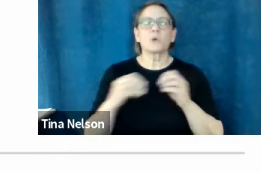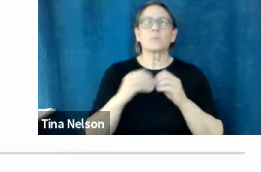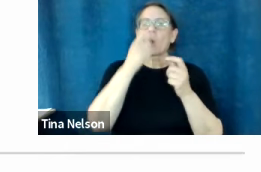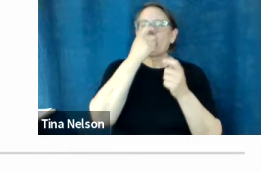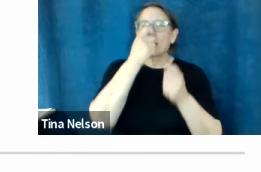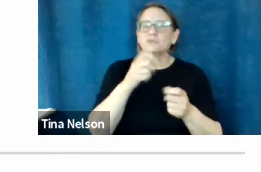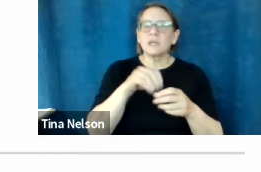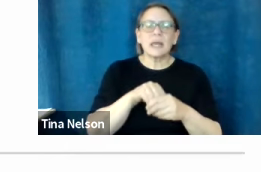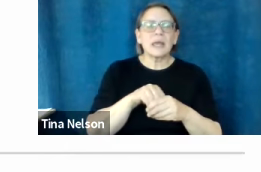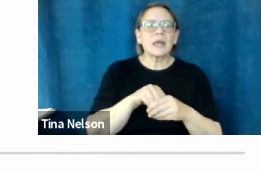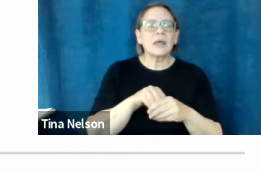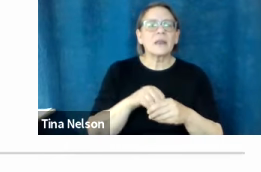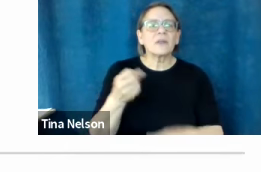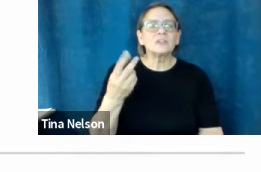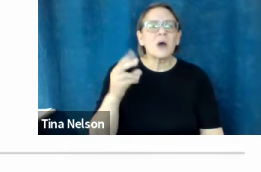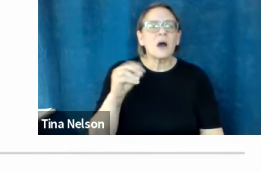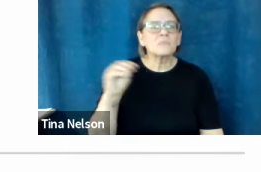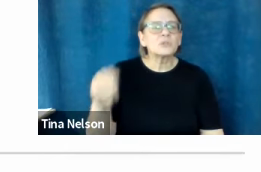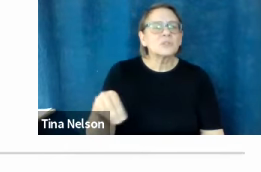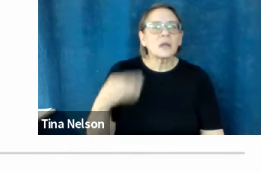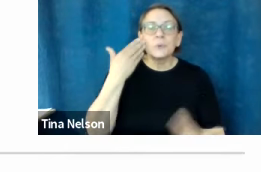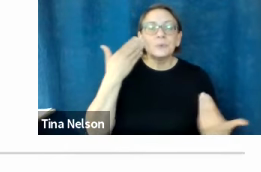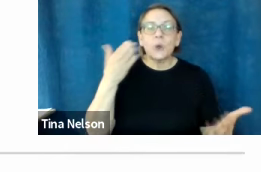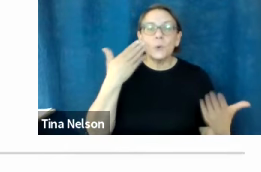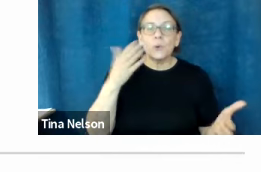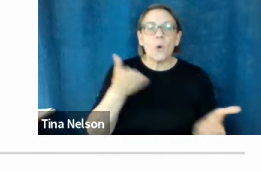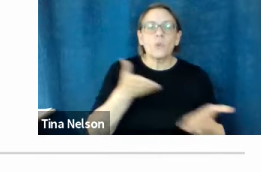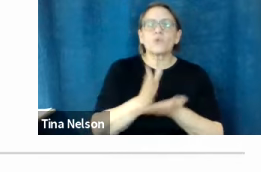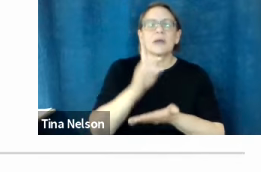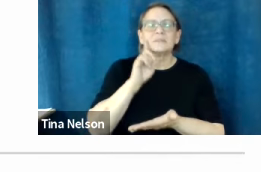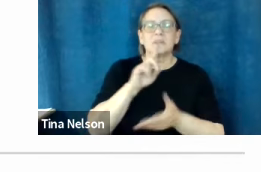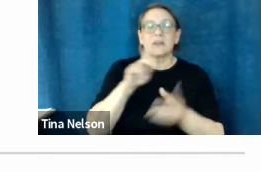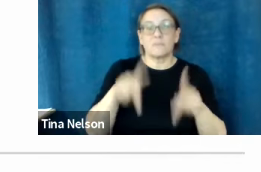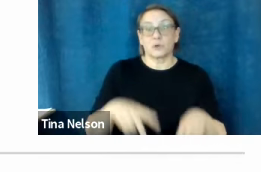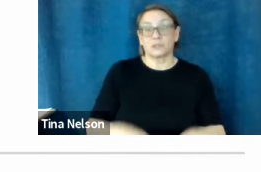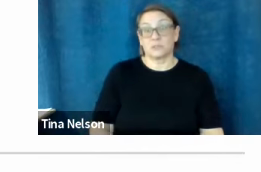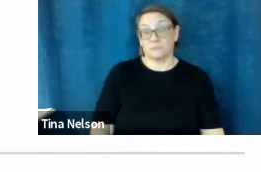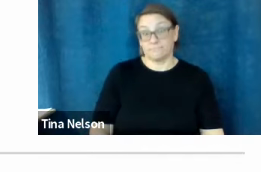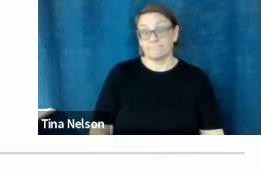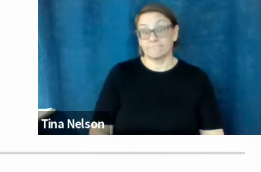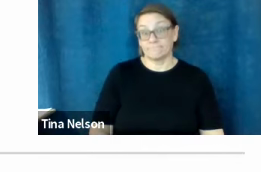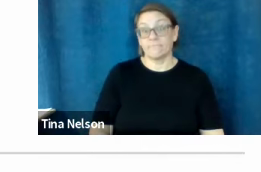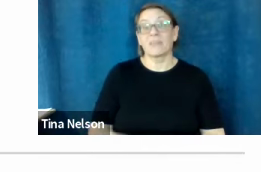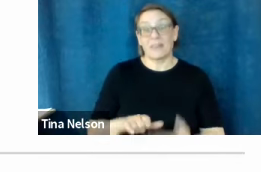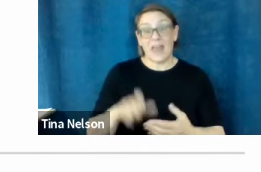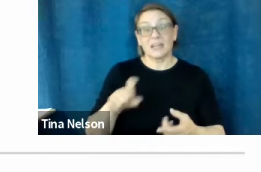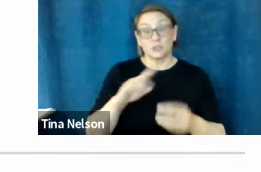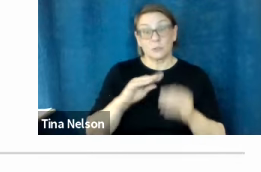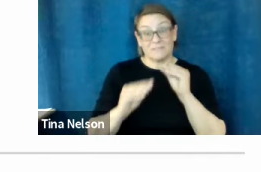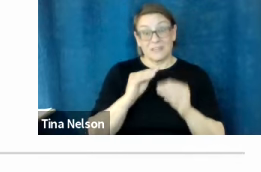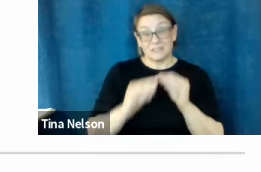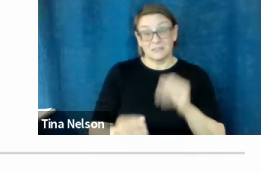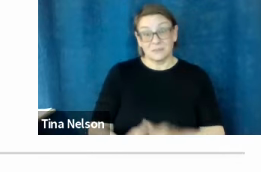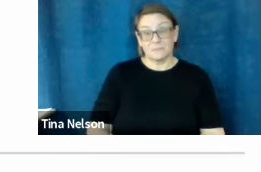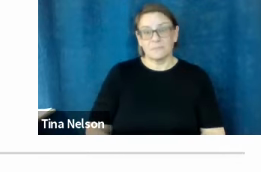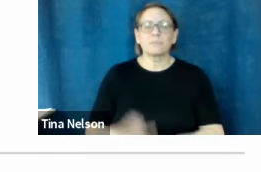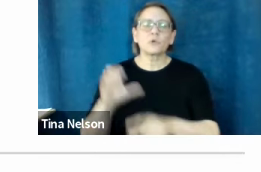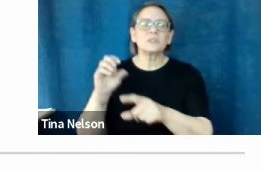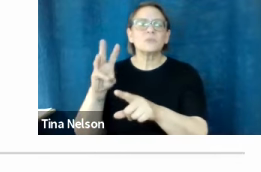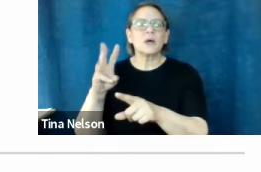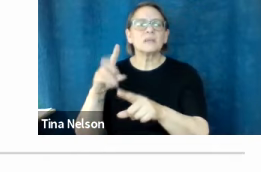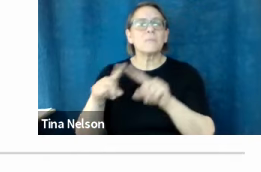in the 12% that don't know the rights of the deaf patient. You know, that, that, that needs to be corrected. I think with